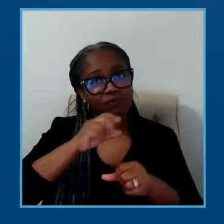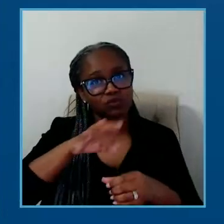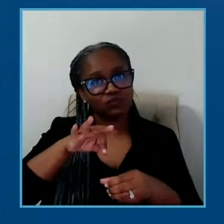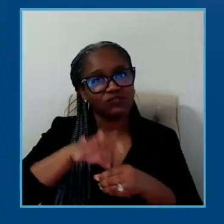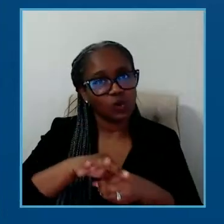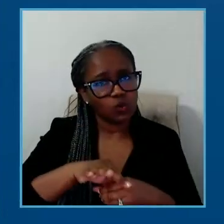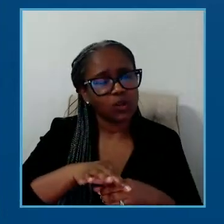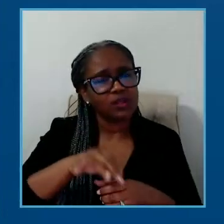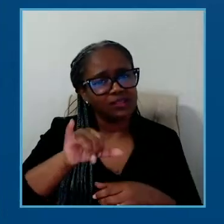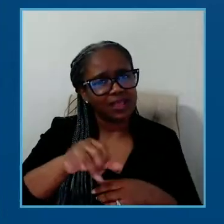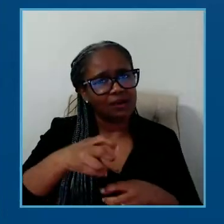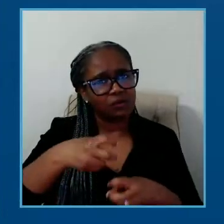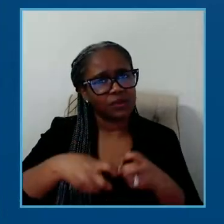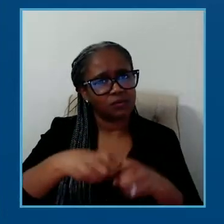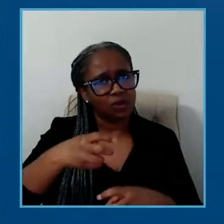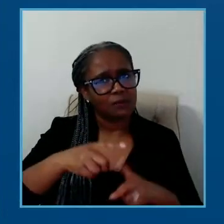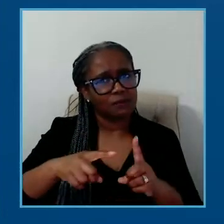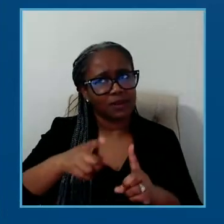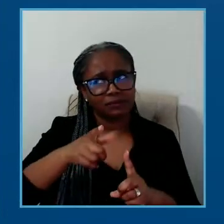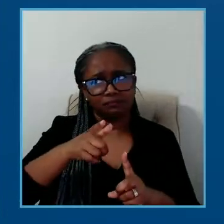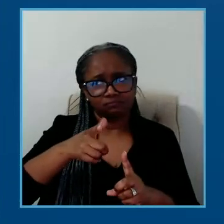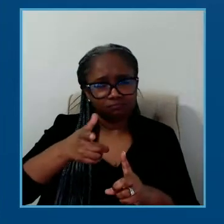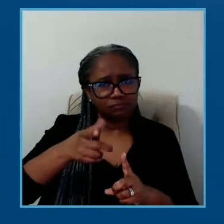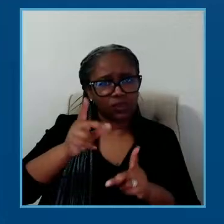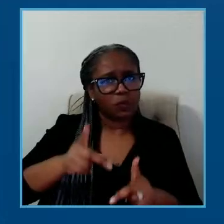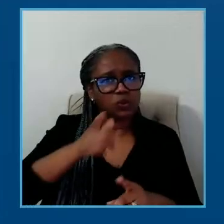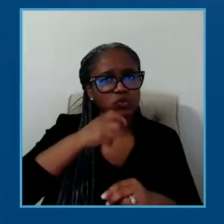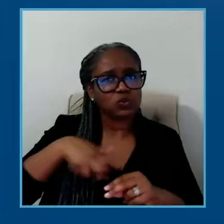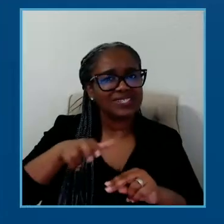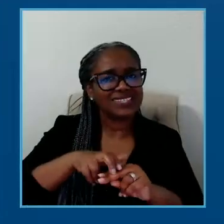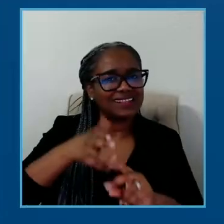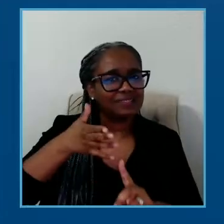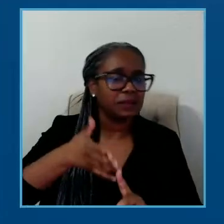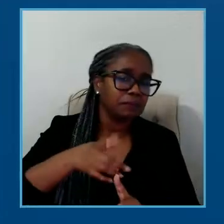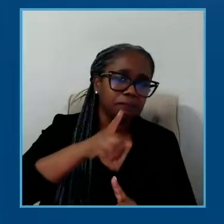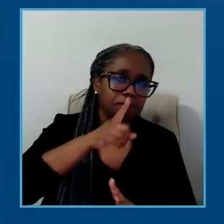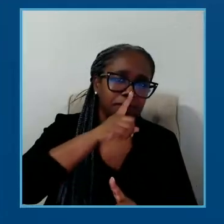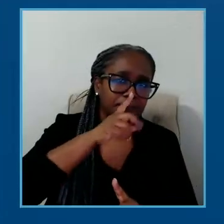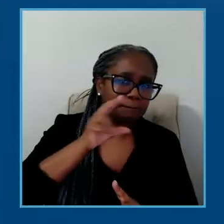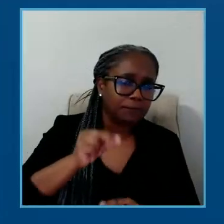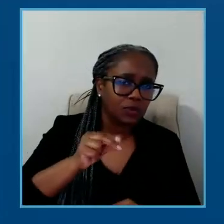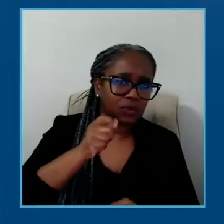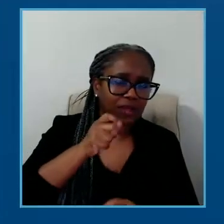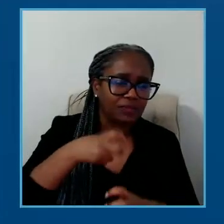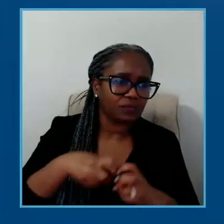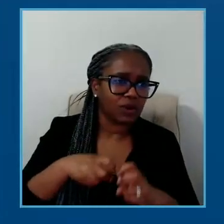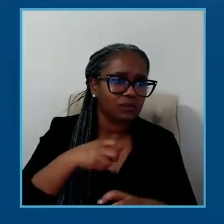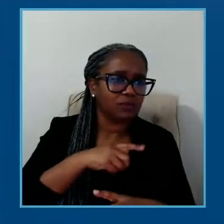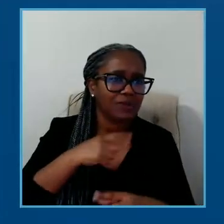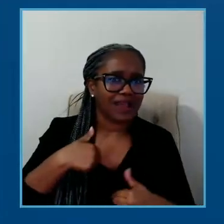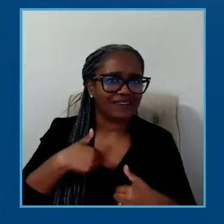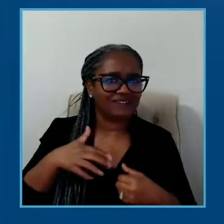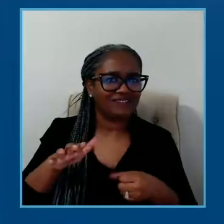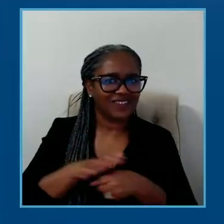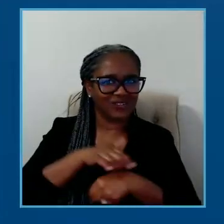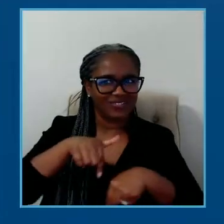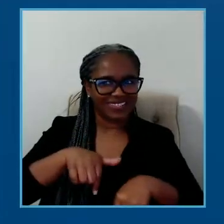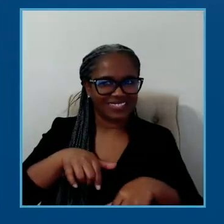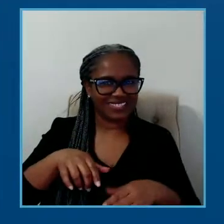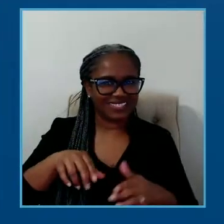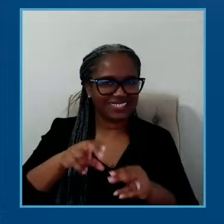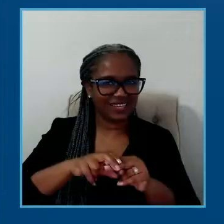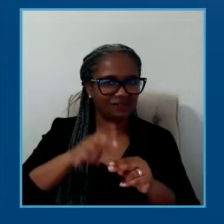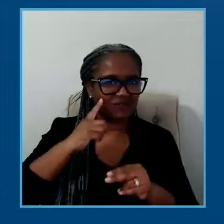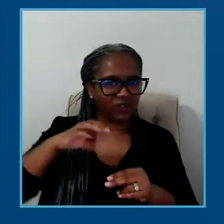other thing I would say to you is that I looked up and I got information